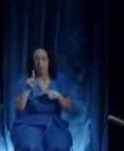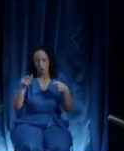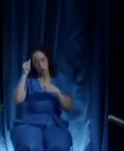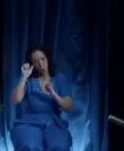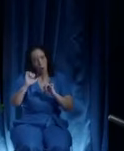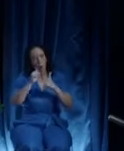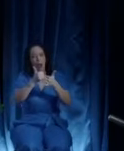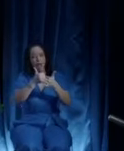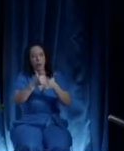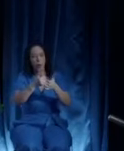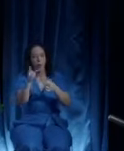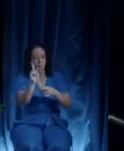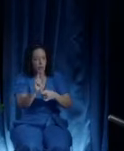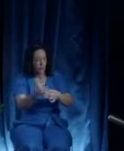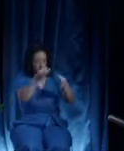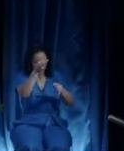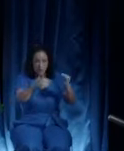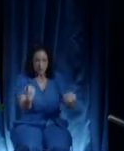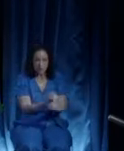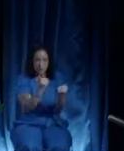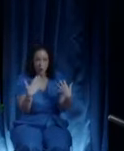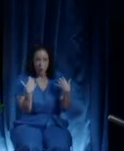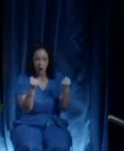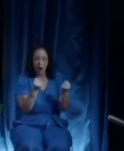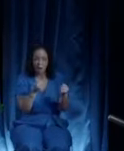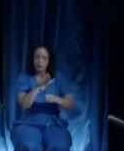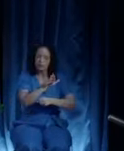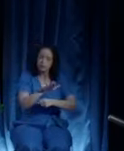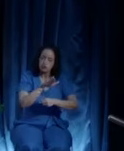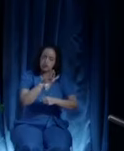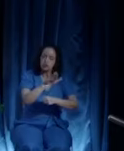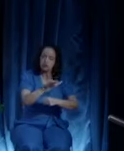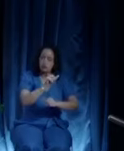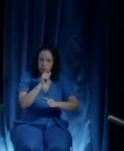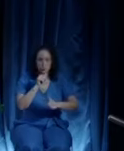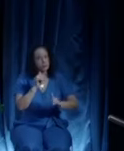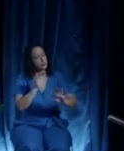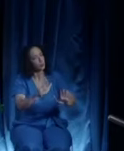politically significant. And so that makes it not usually